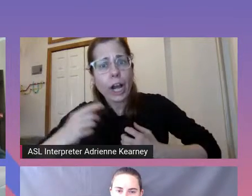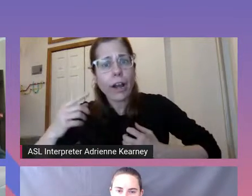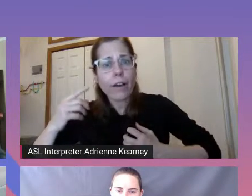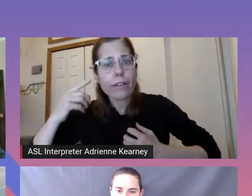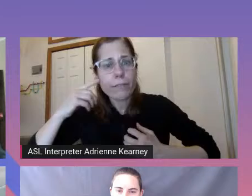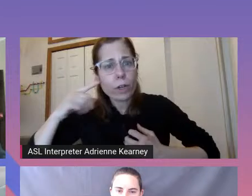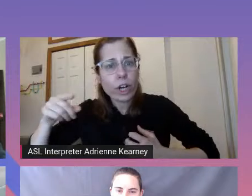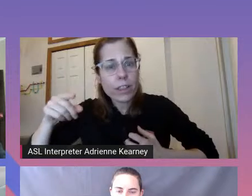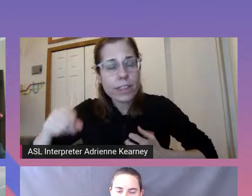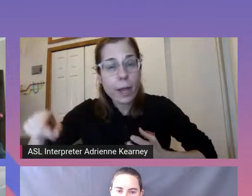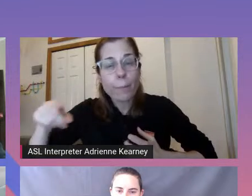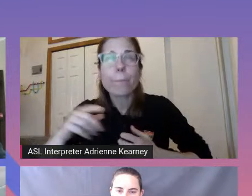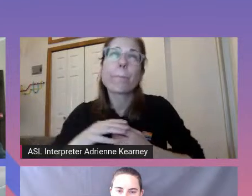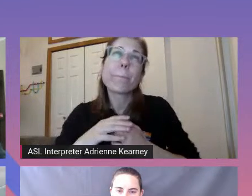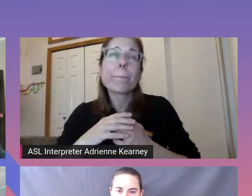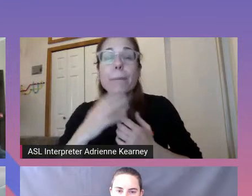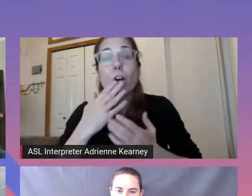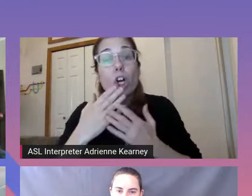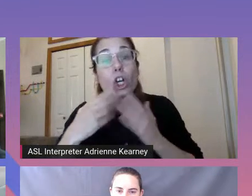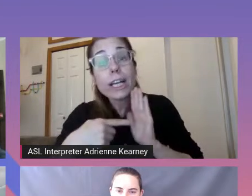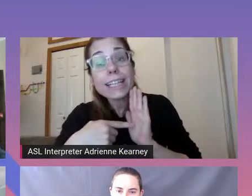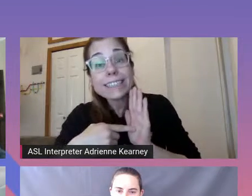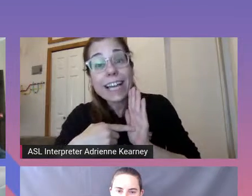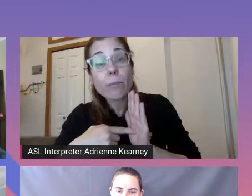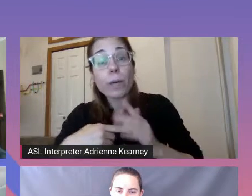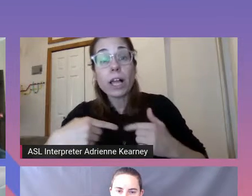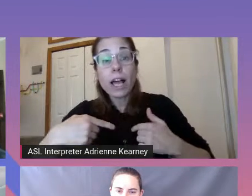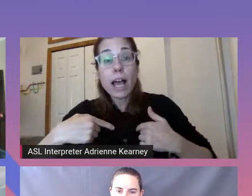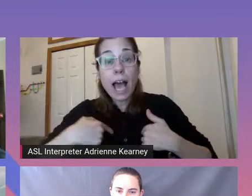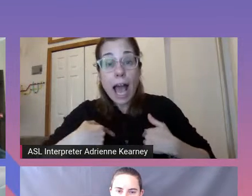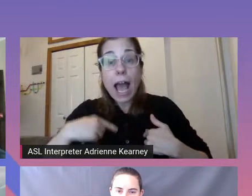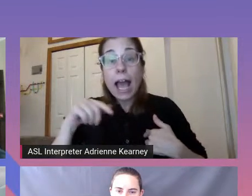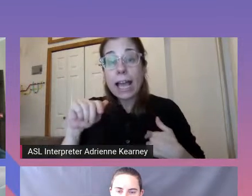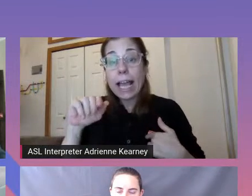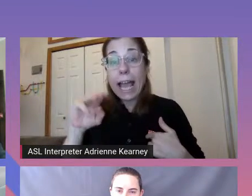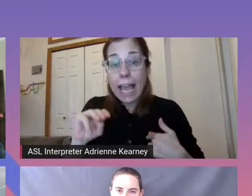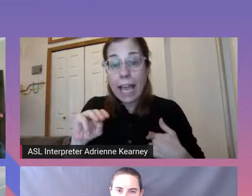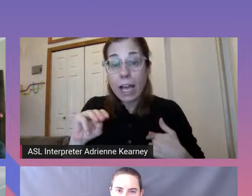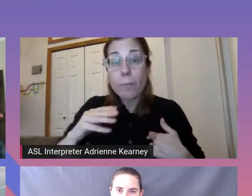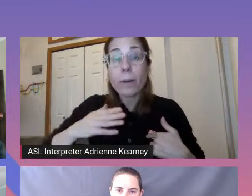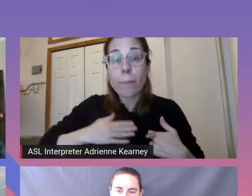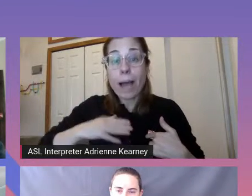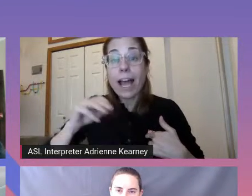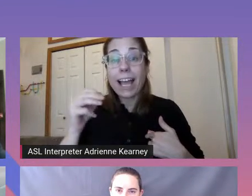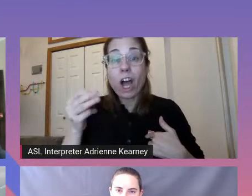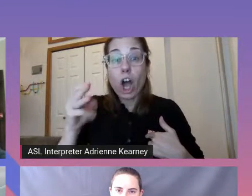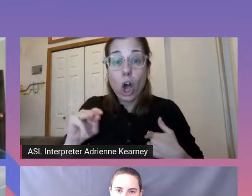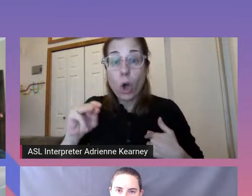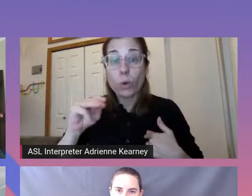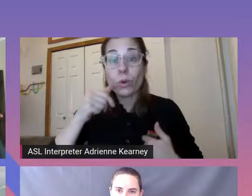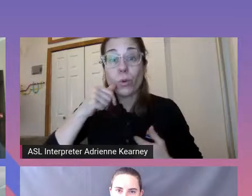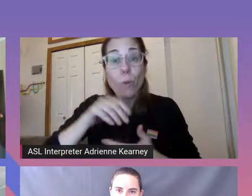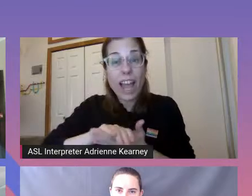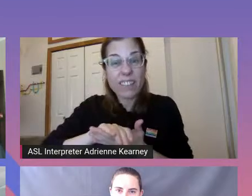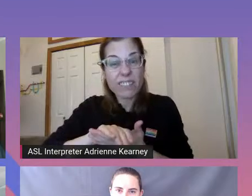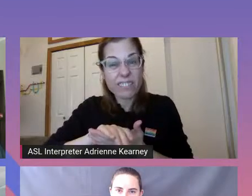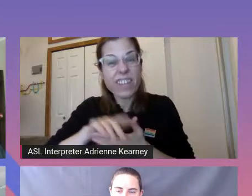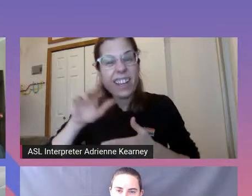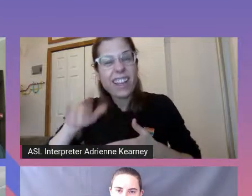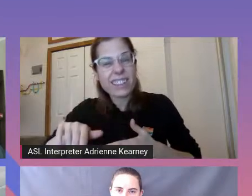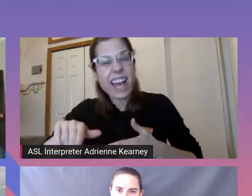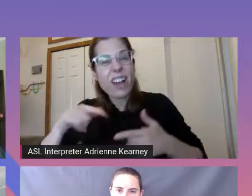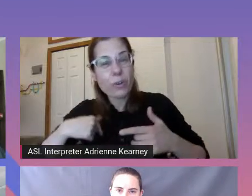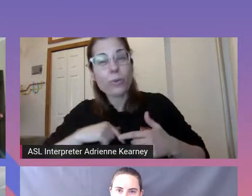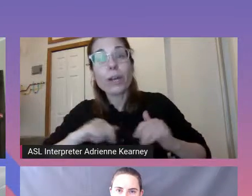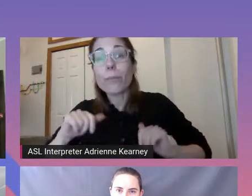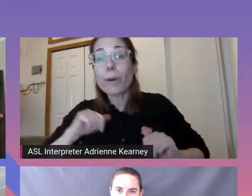I think a good example of this is when we did I Am My Own Wife last year, which was our last production before COVID. Actually, it was right about this time that we